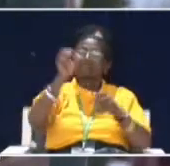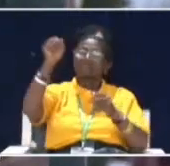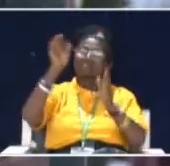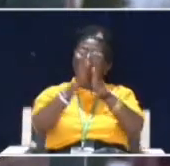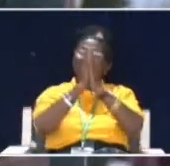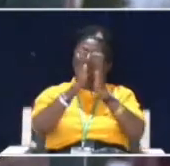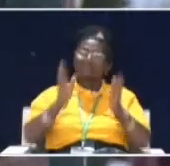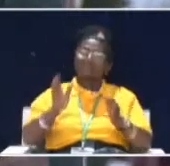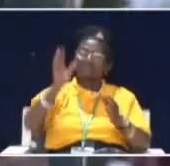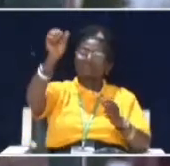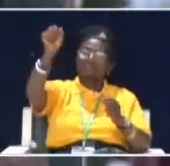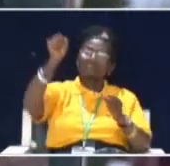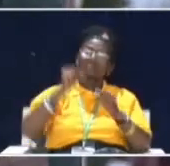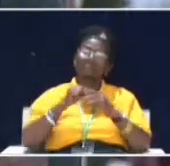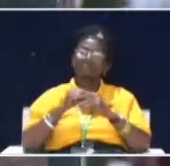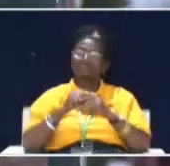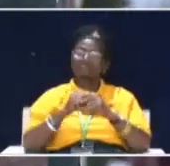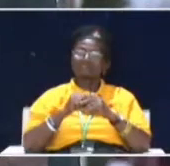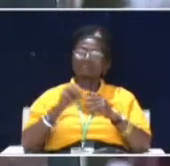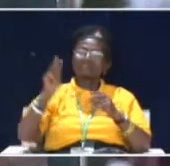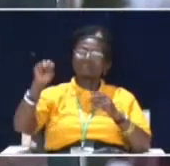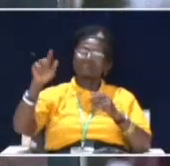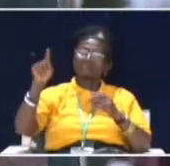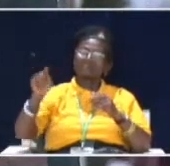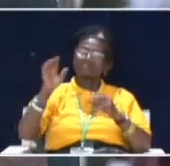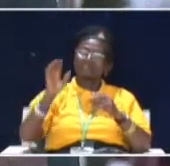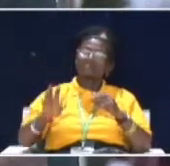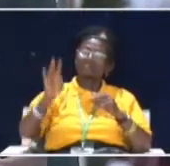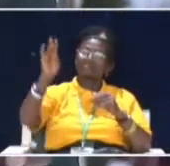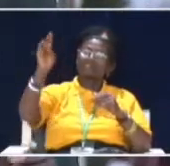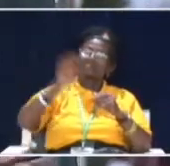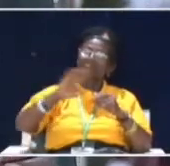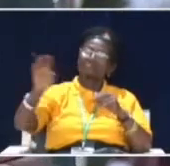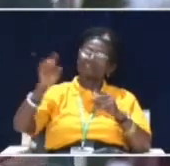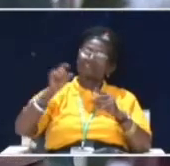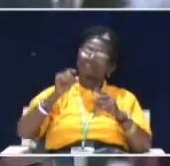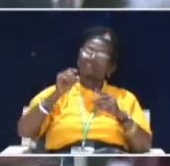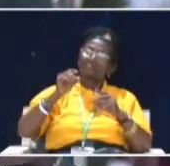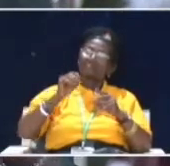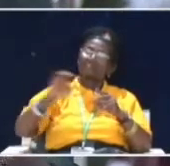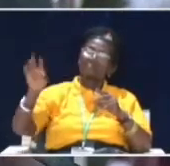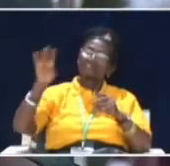prayers. Matthew chapter 7 from verse